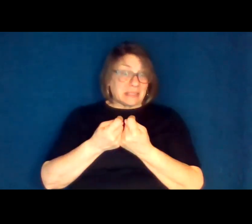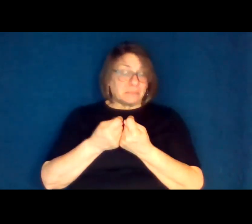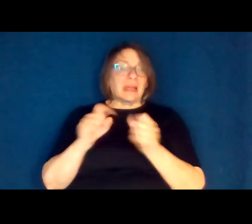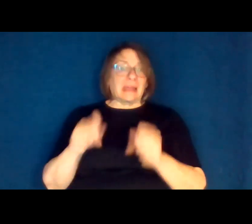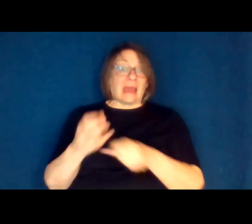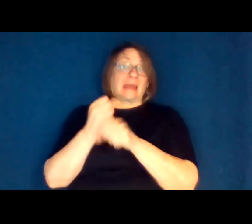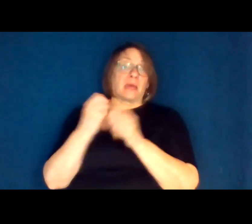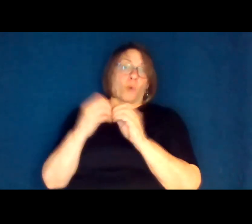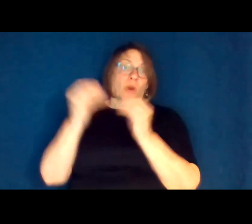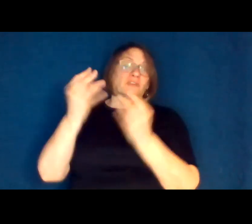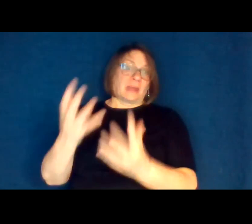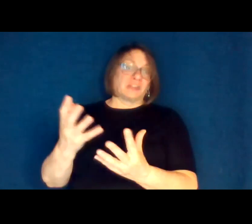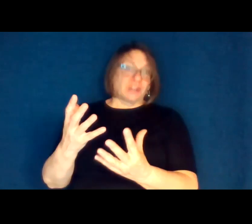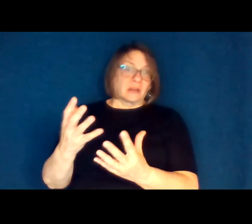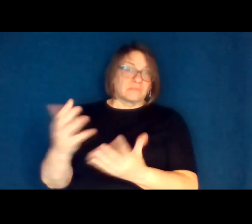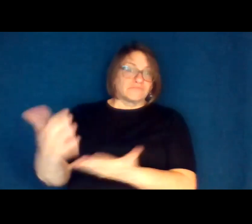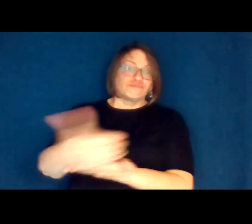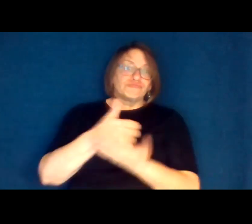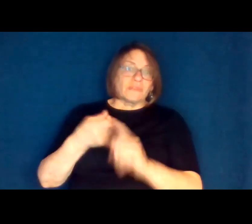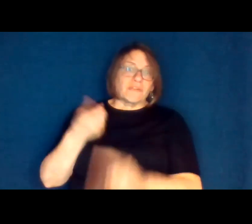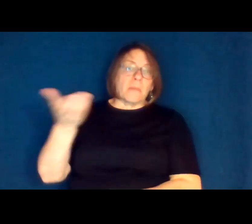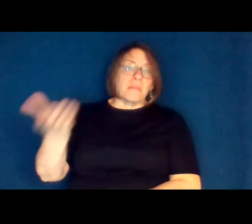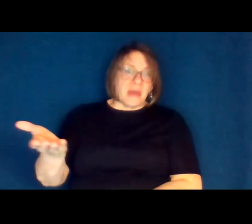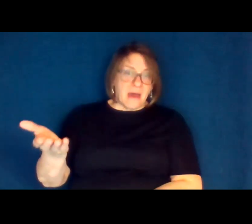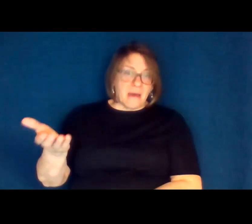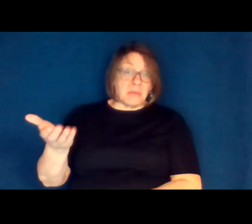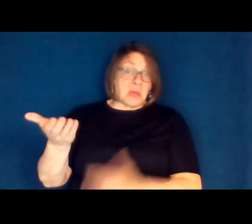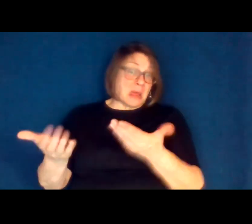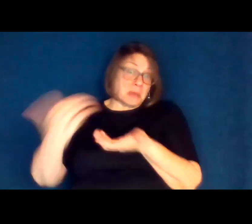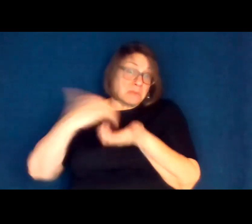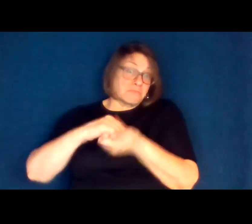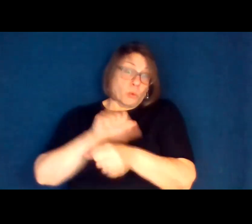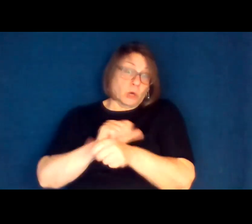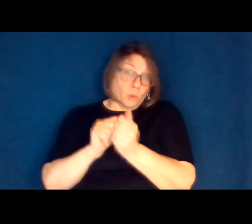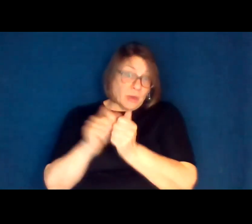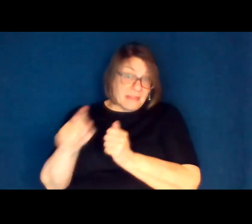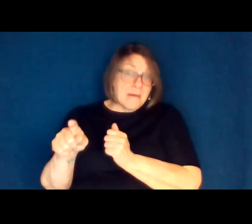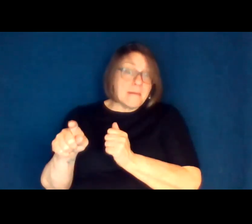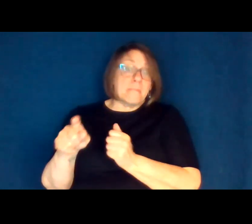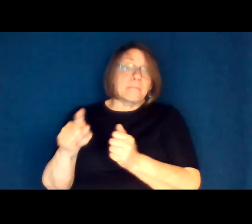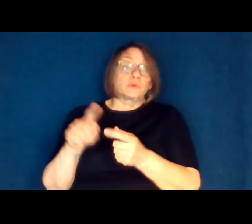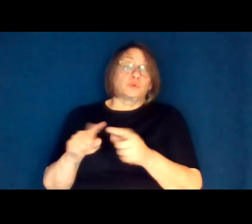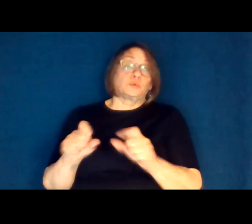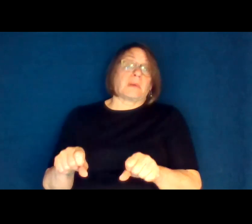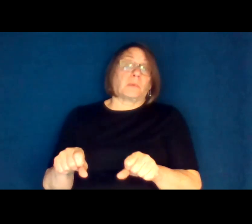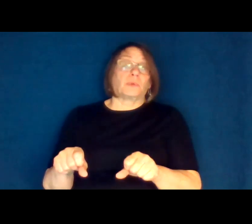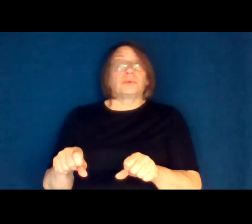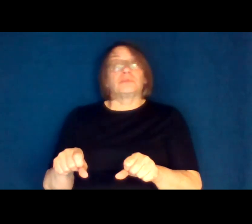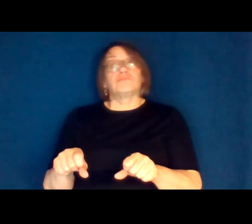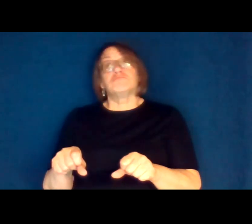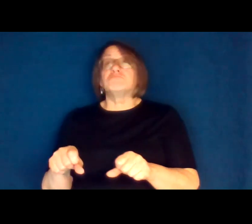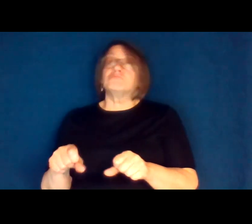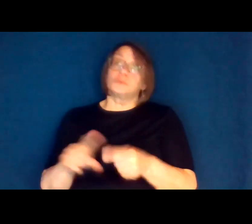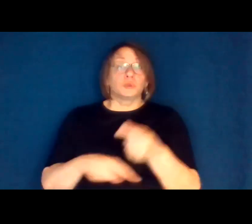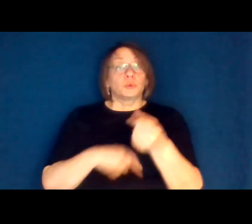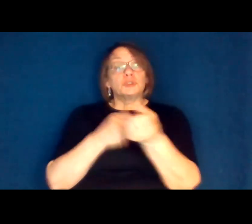valuable information working with them and hope to be able to